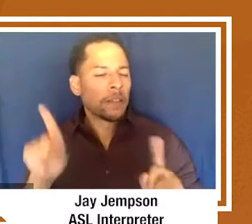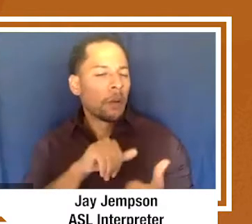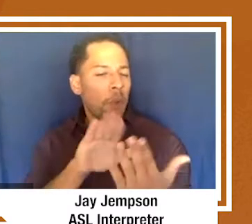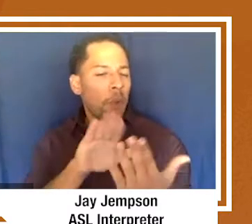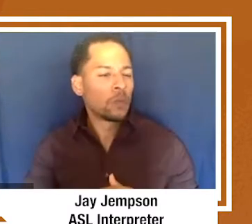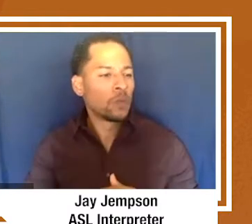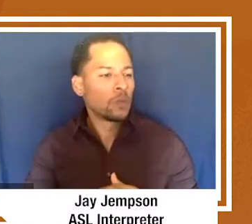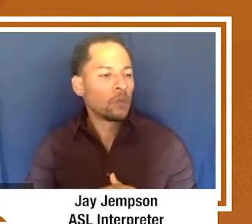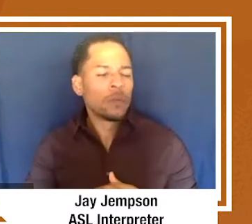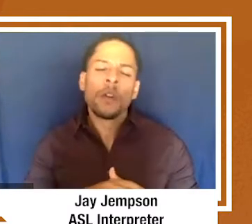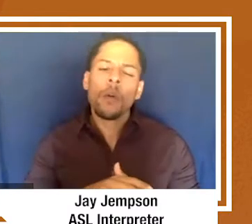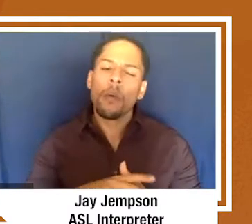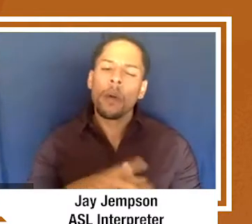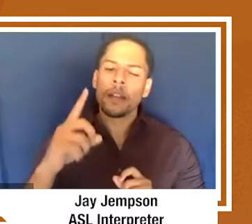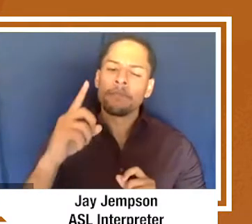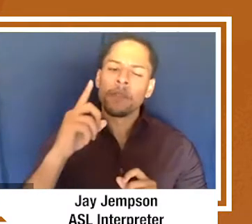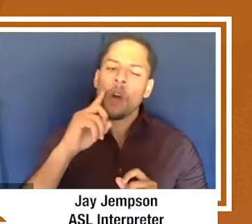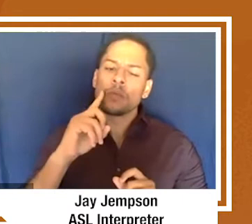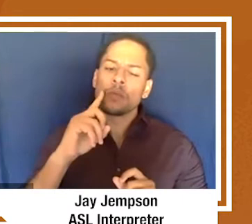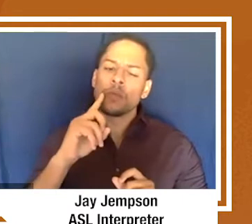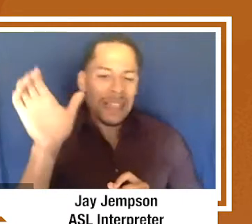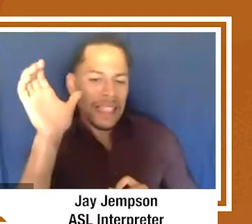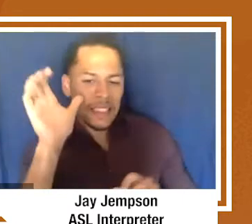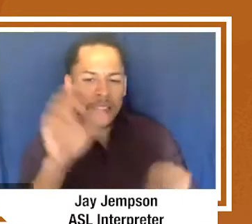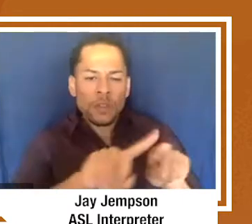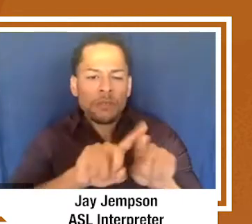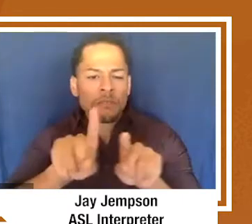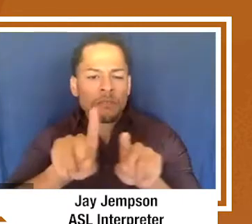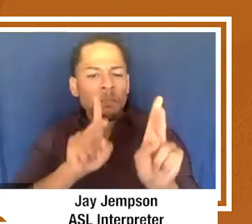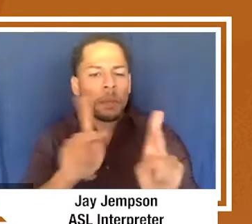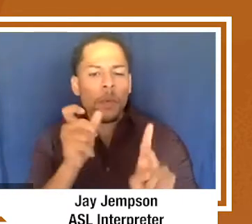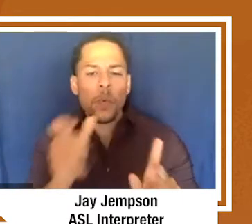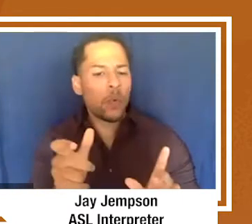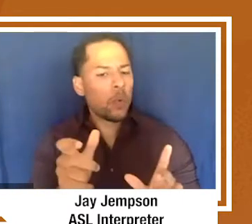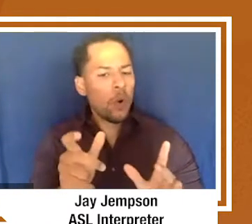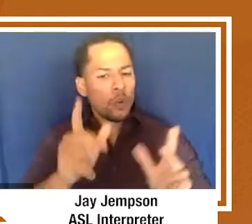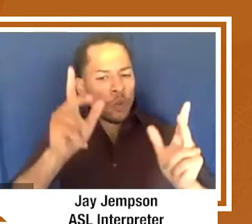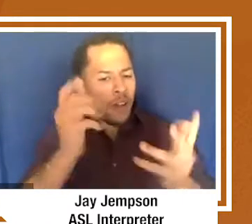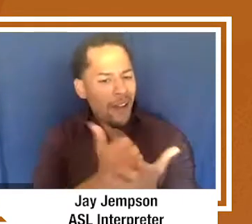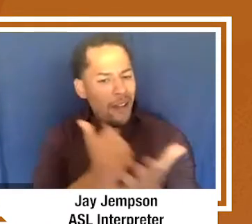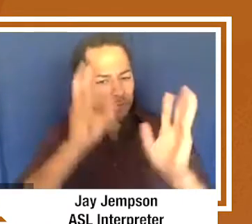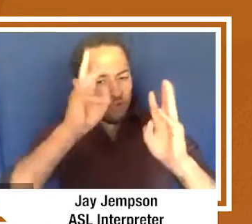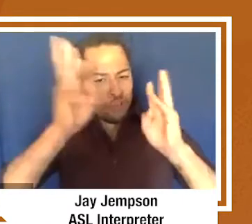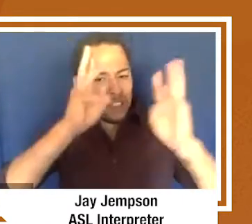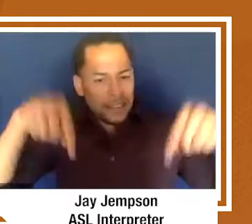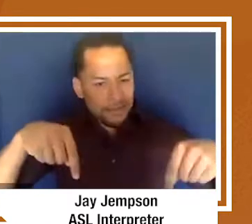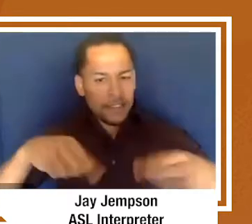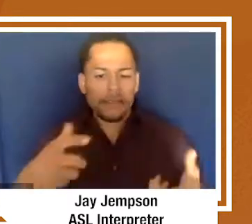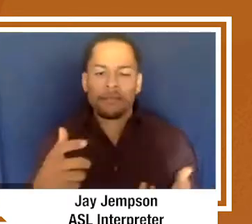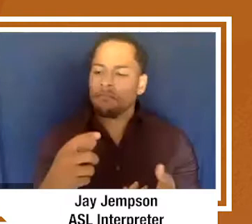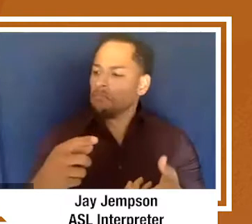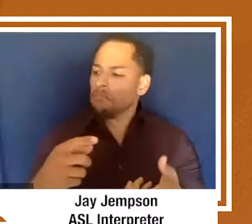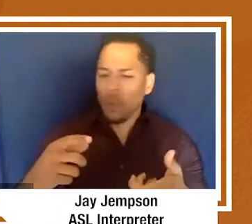people who help bring us all into this space, this open space, and help create it? You know, this partnership that we derived and came up